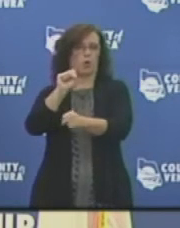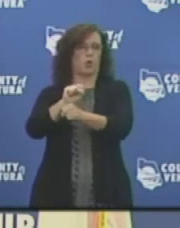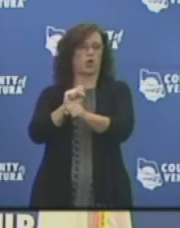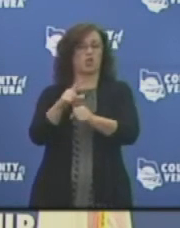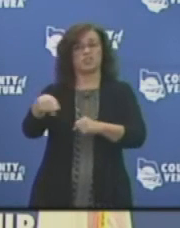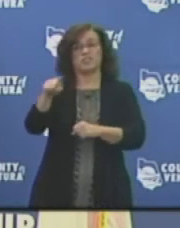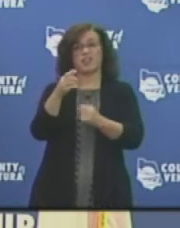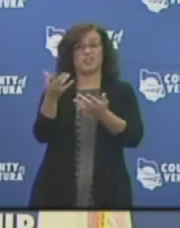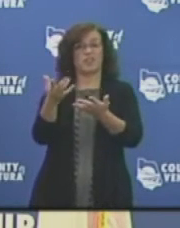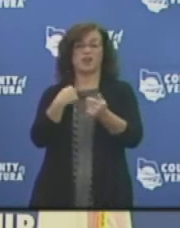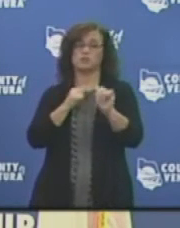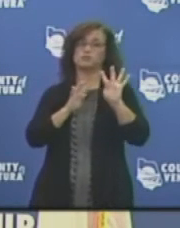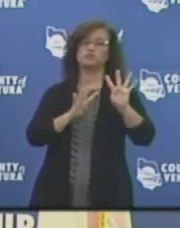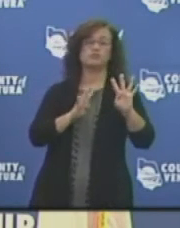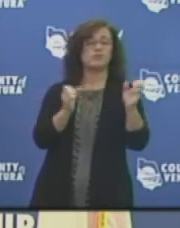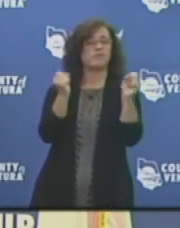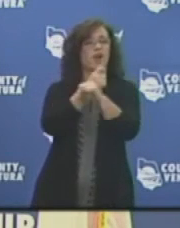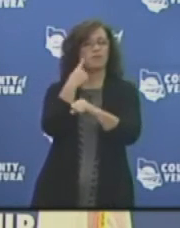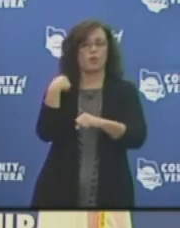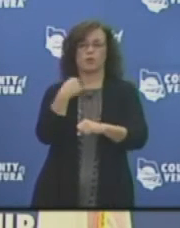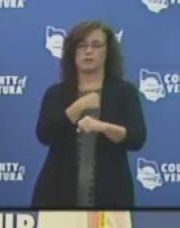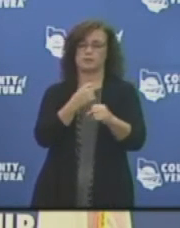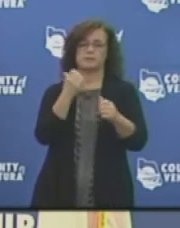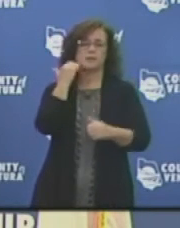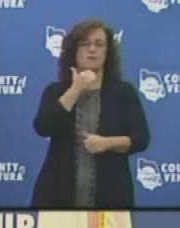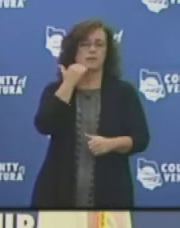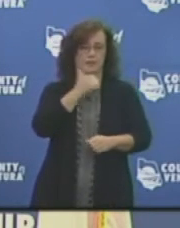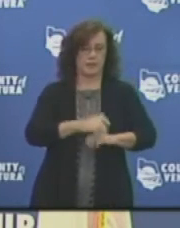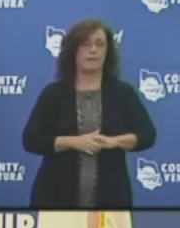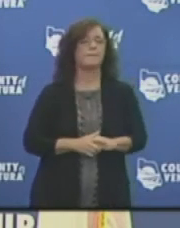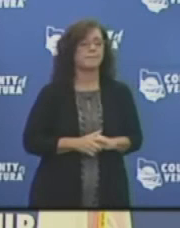our county. I'm here to provide a short